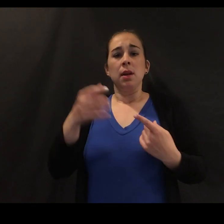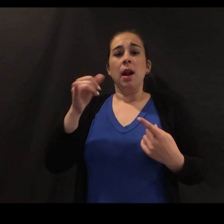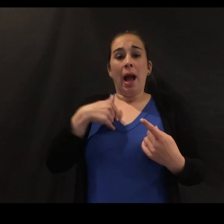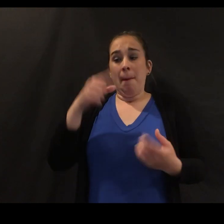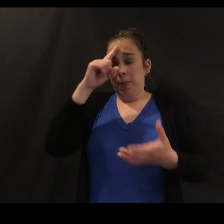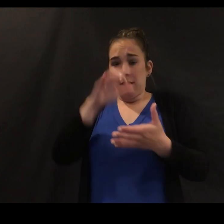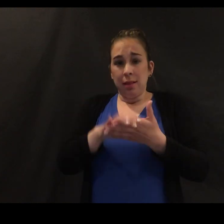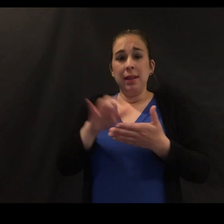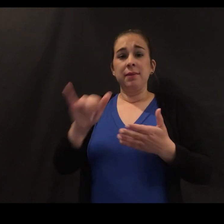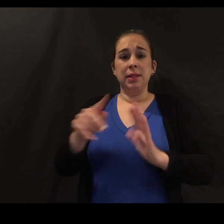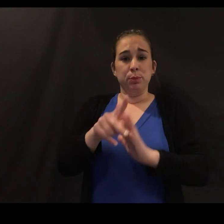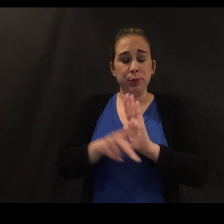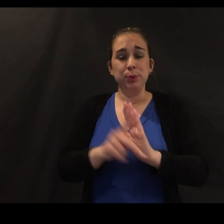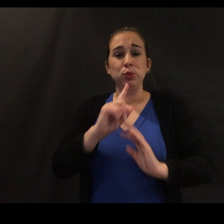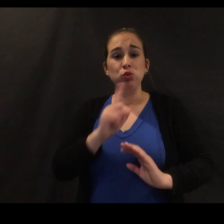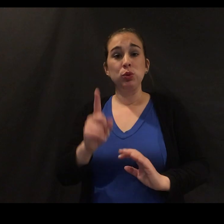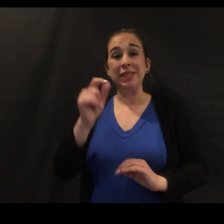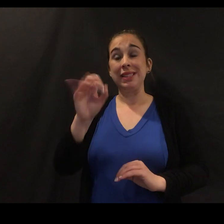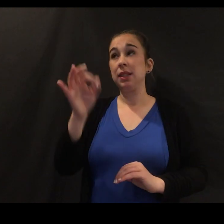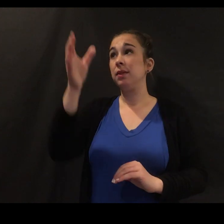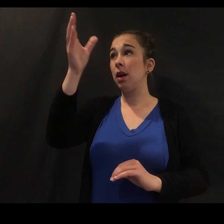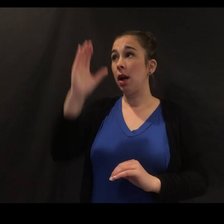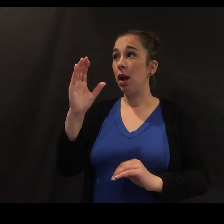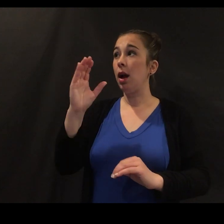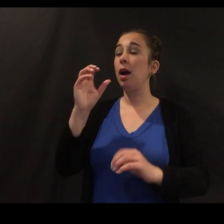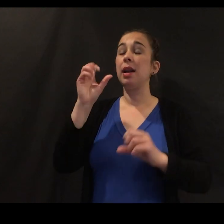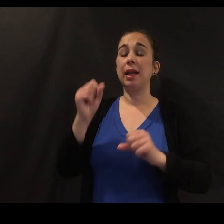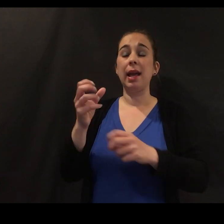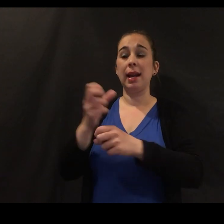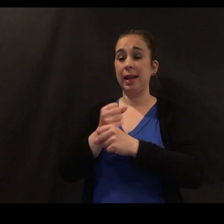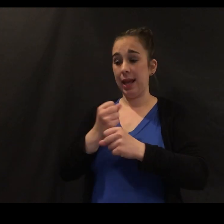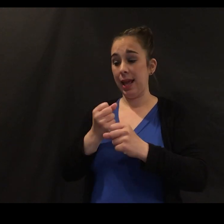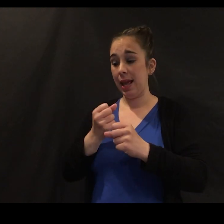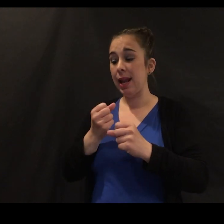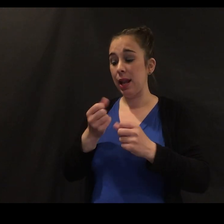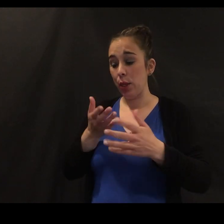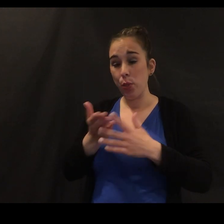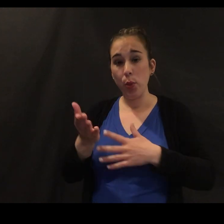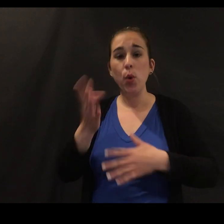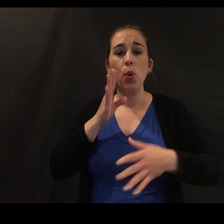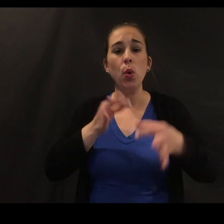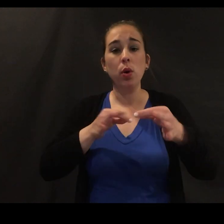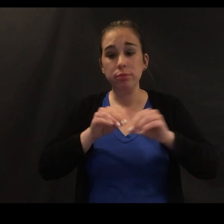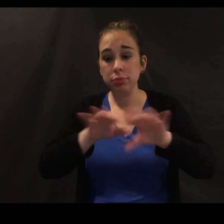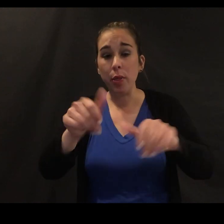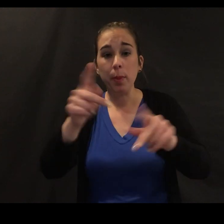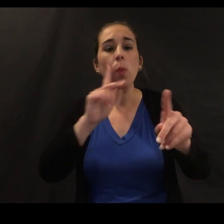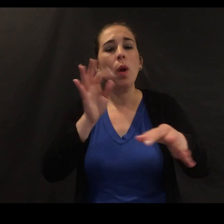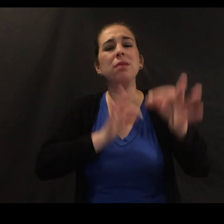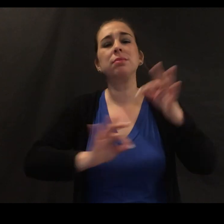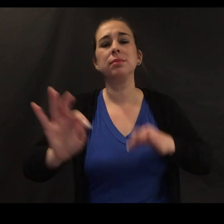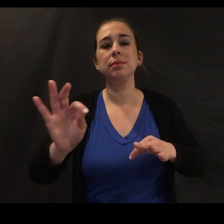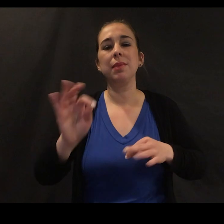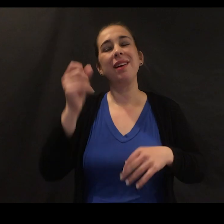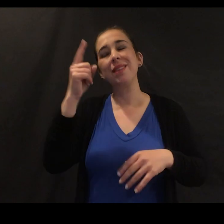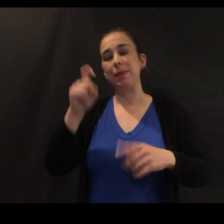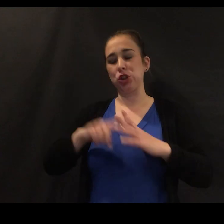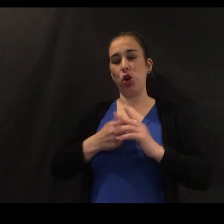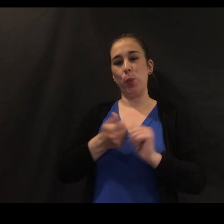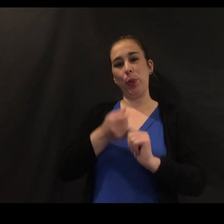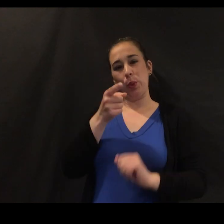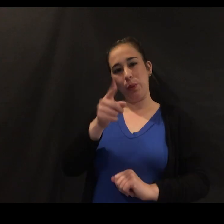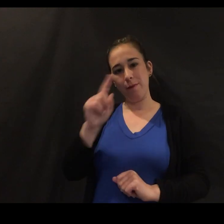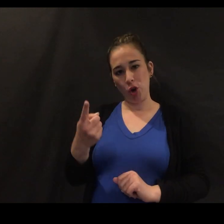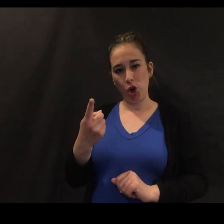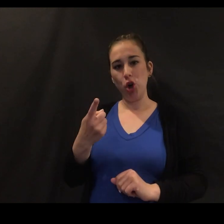principle to be true, that if God can get it through you, He'll get it to you. Okay. but he wants to get it through you.